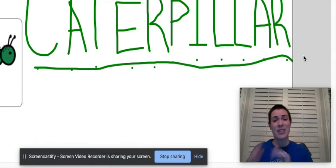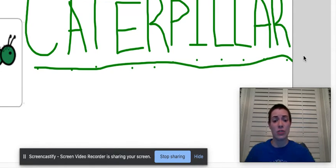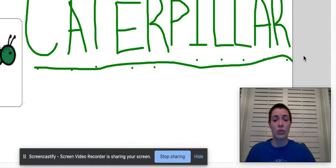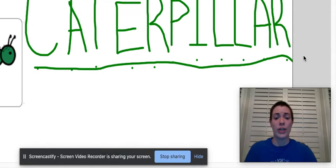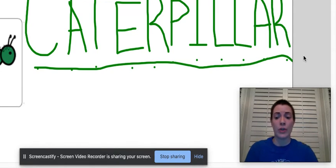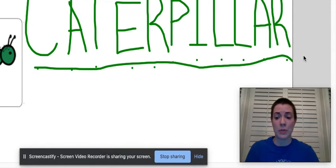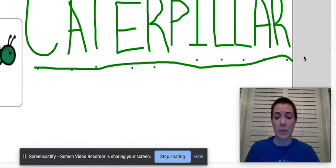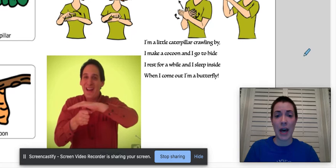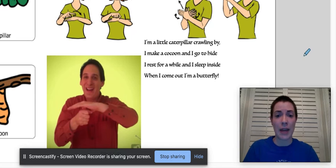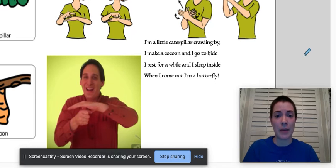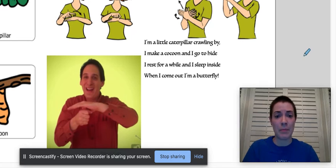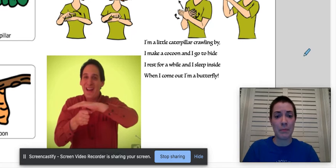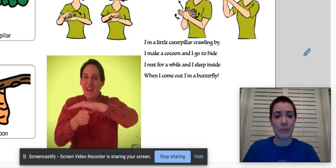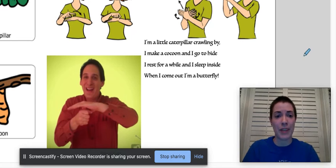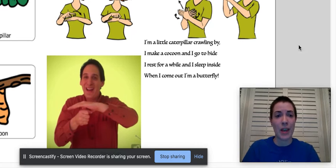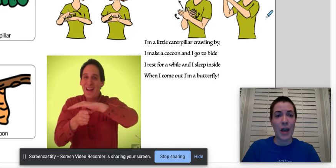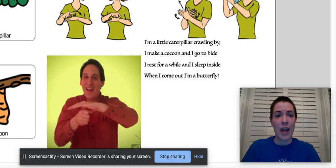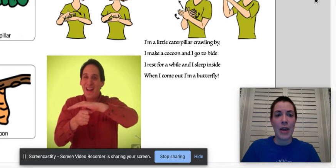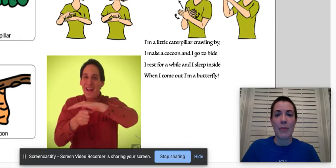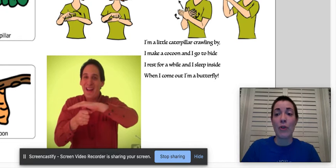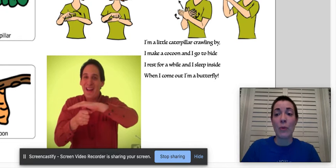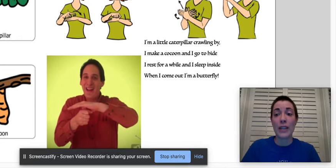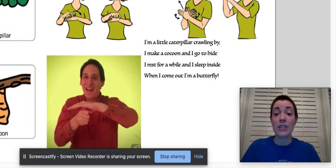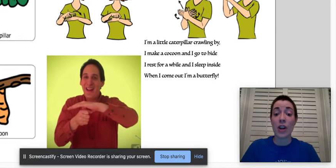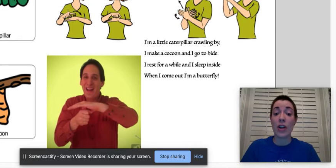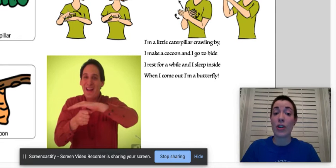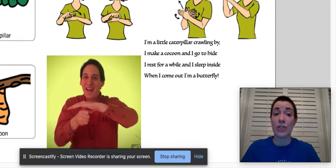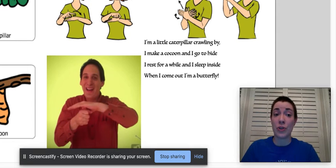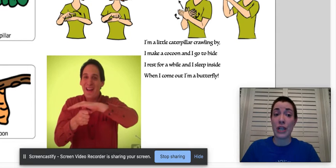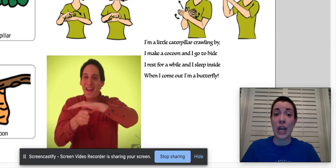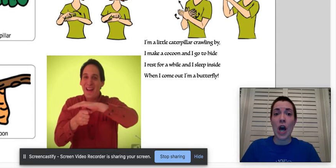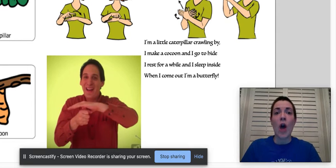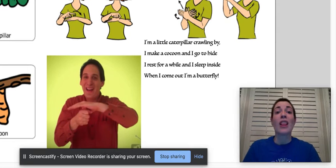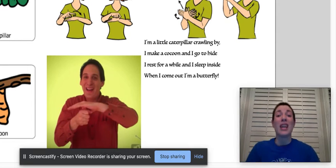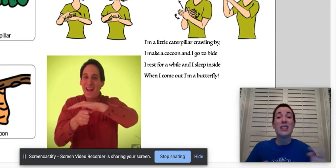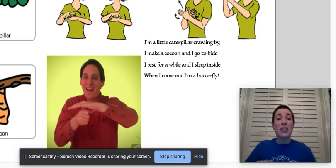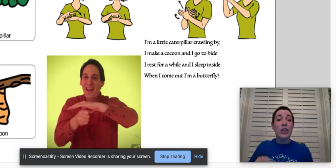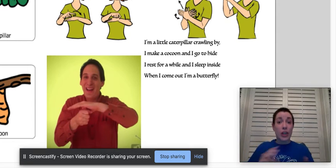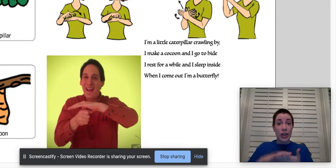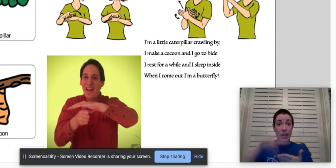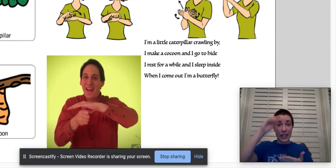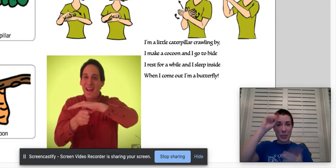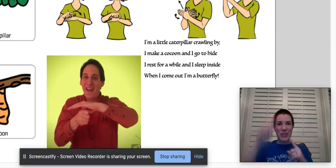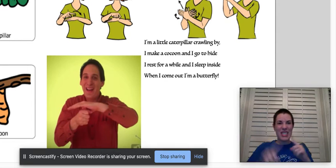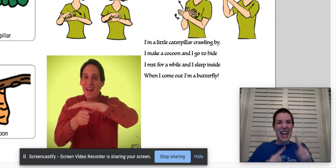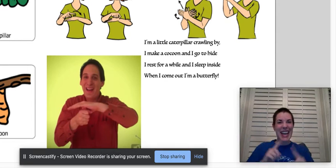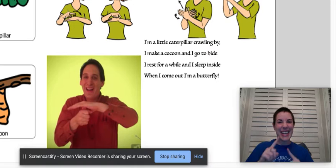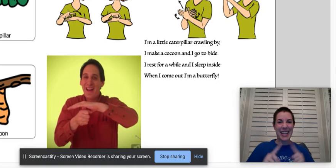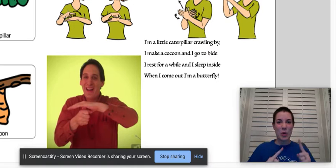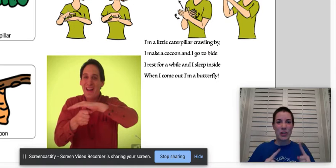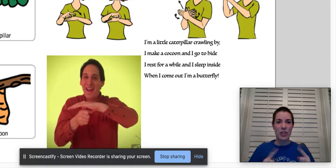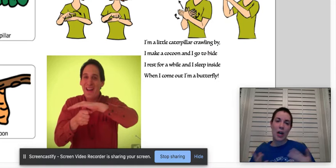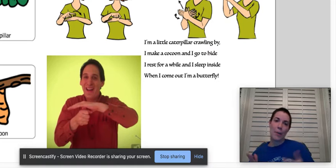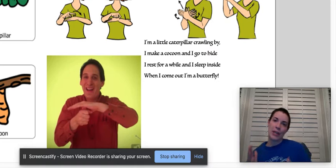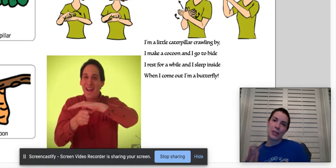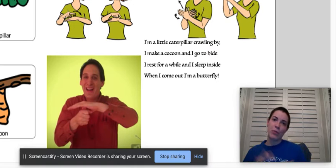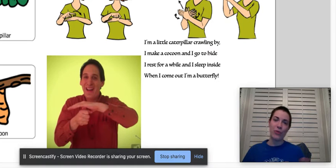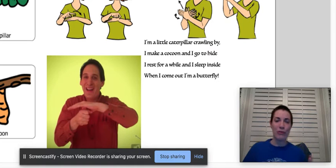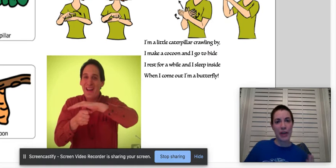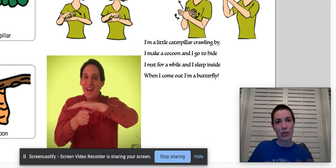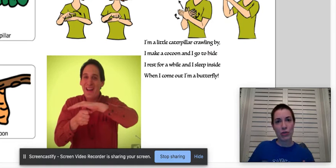the story goes by. Now, before we can start our story, let's learn a little bit of sign language to help